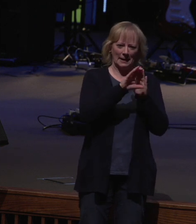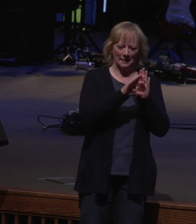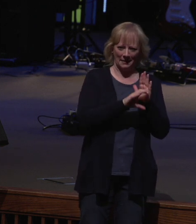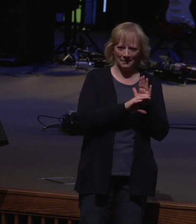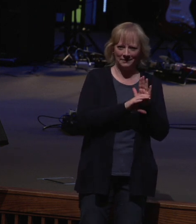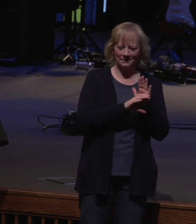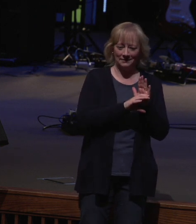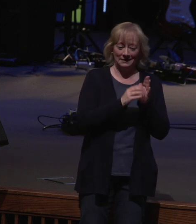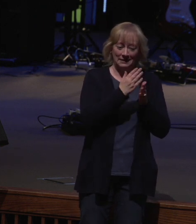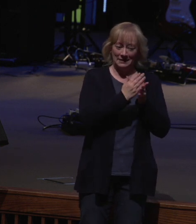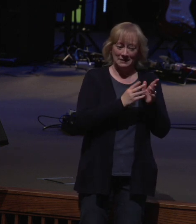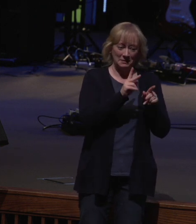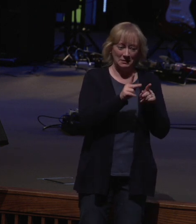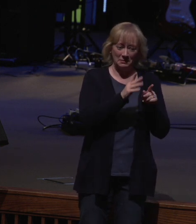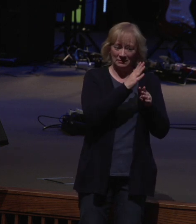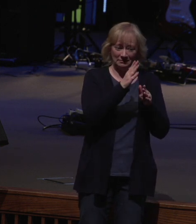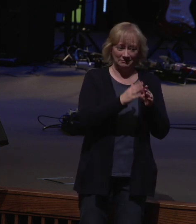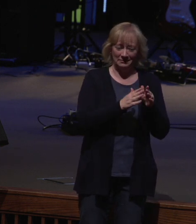And some people never get further.